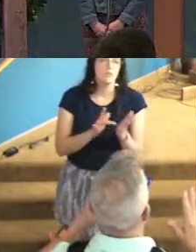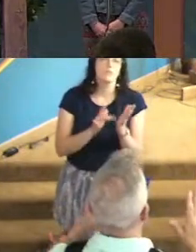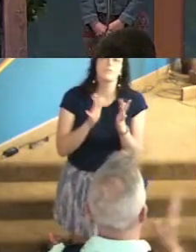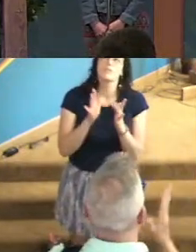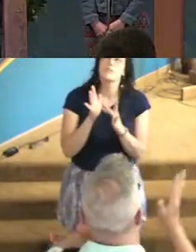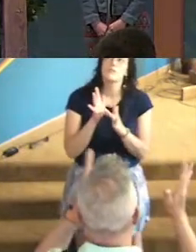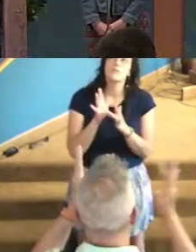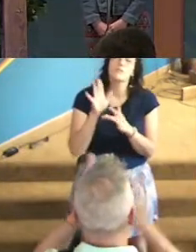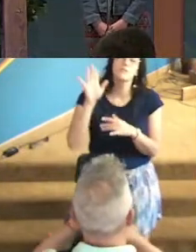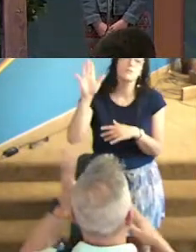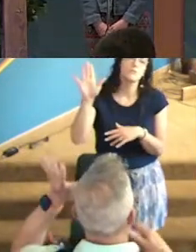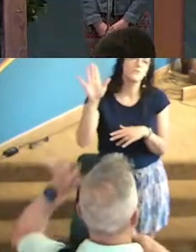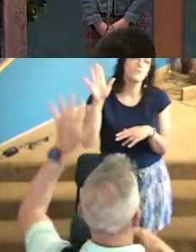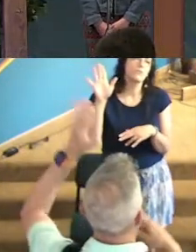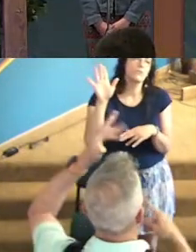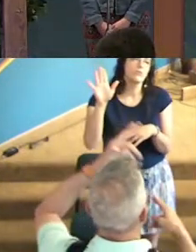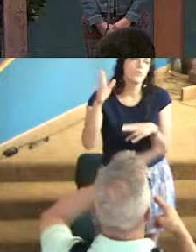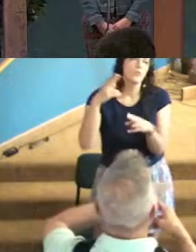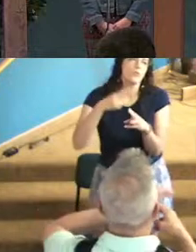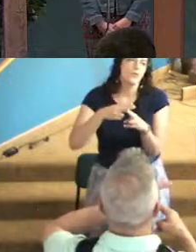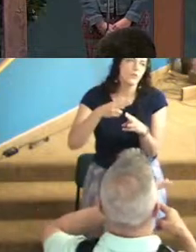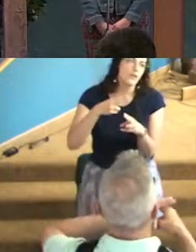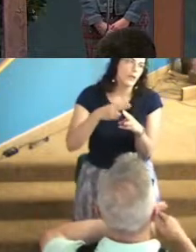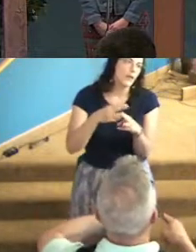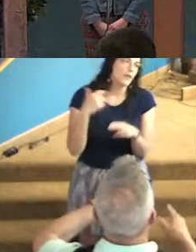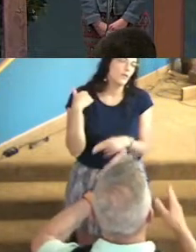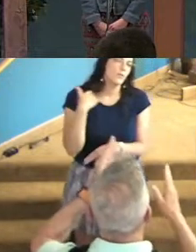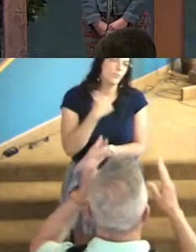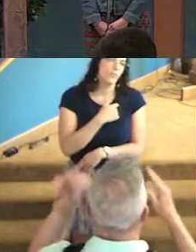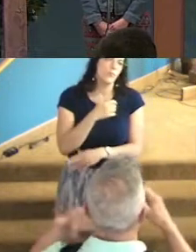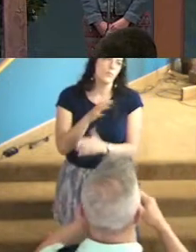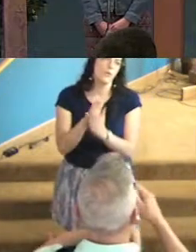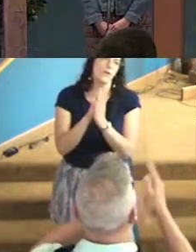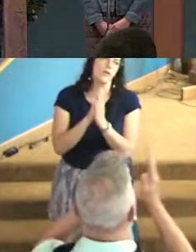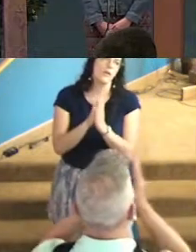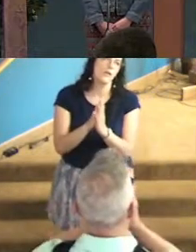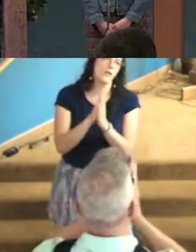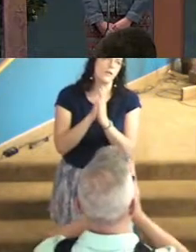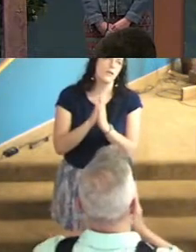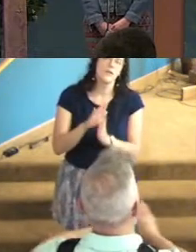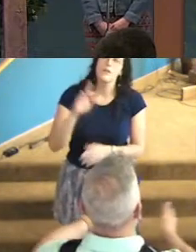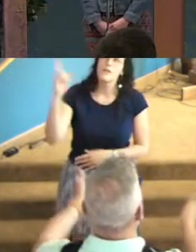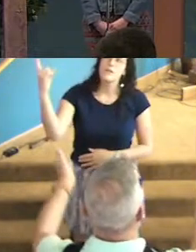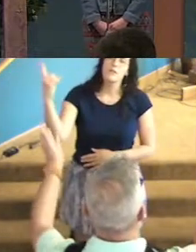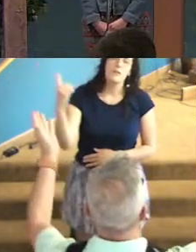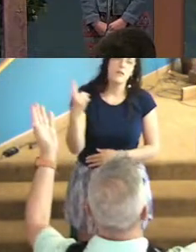name. Jesus, in your name we pray,